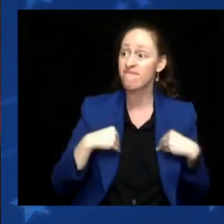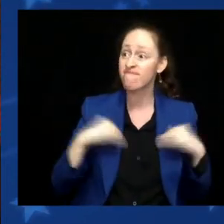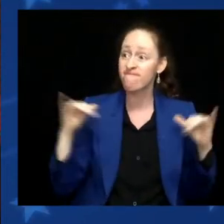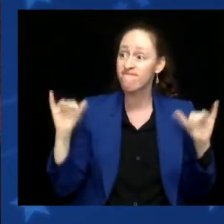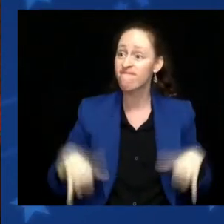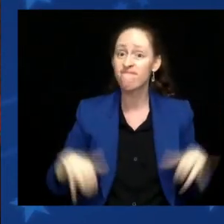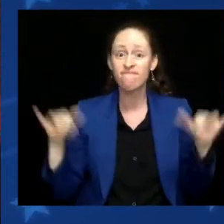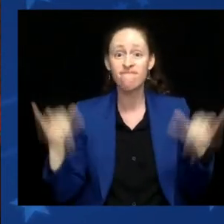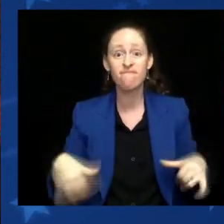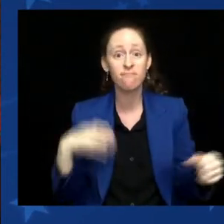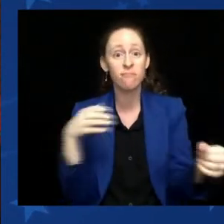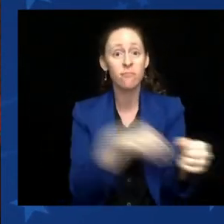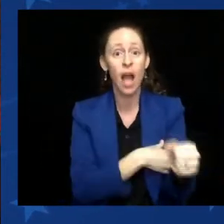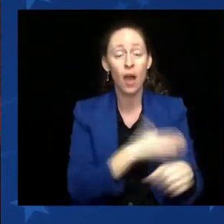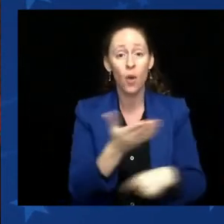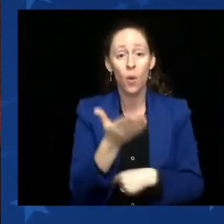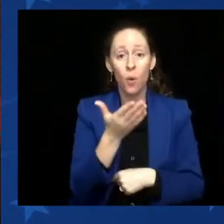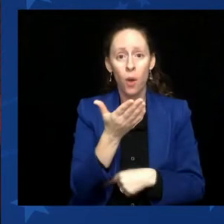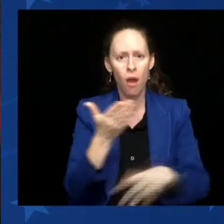democracy.